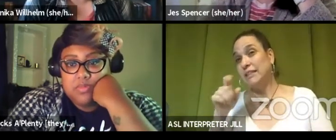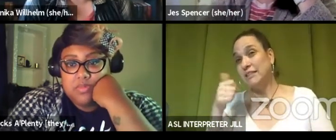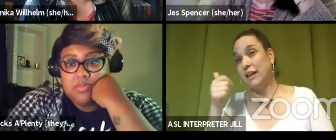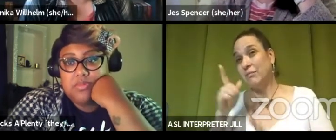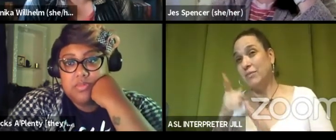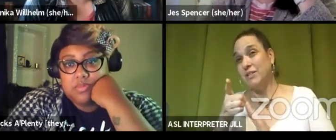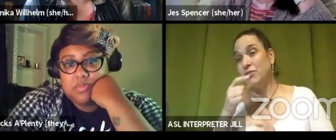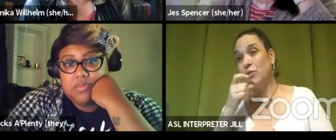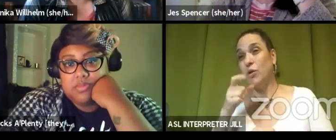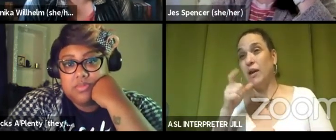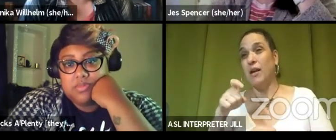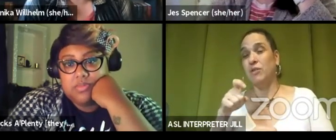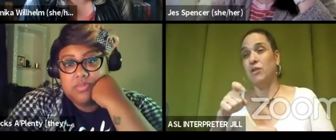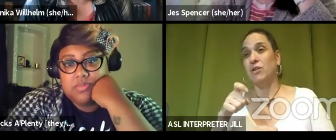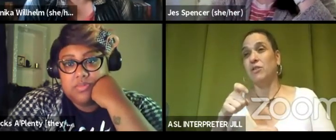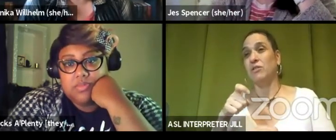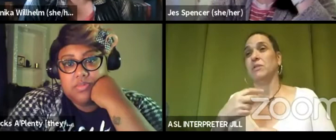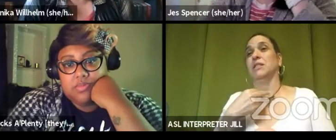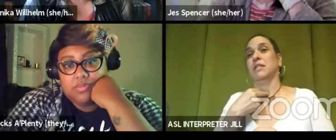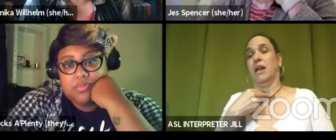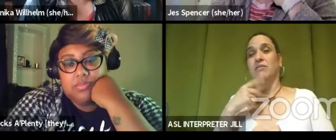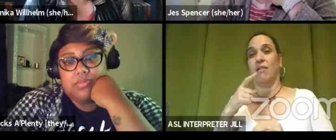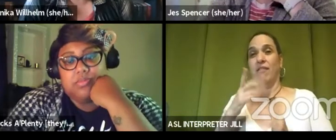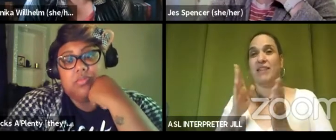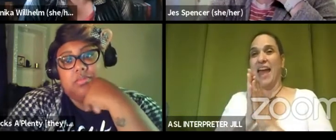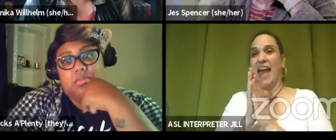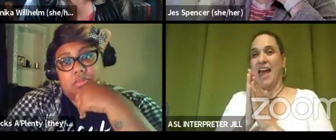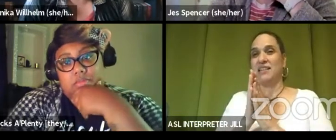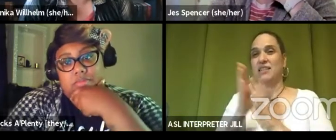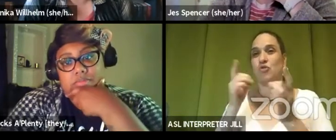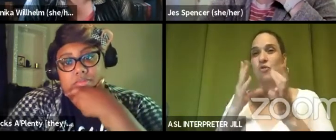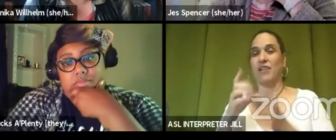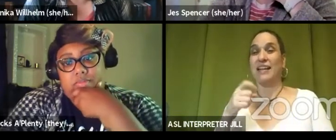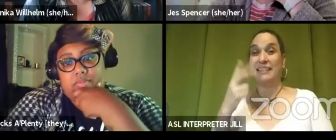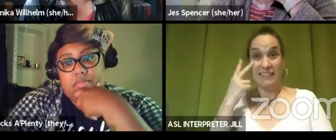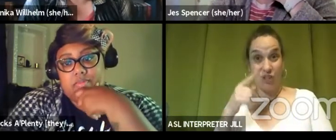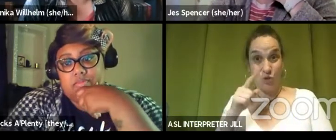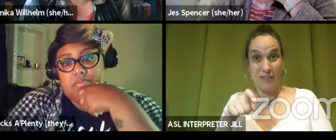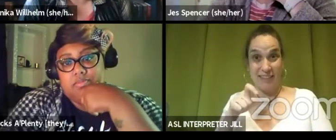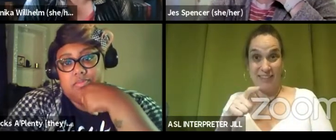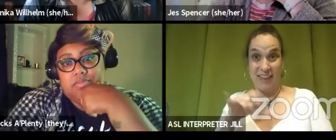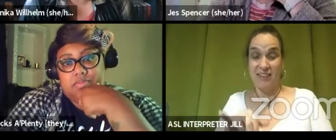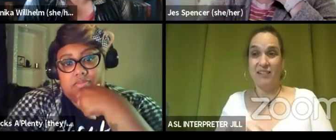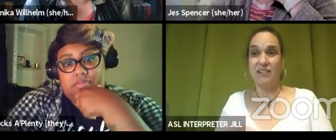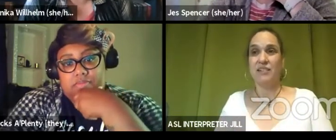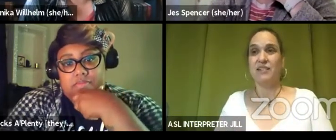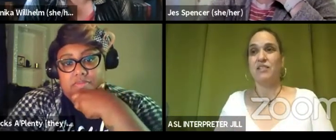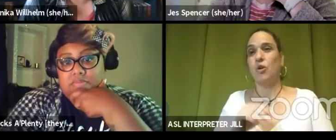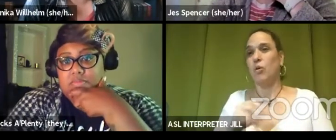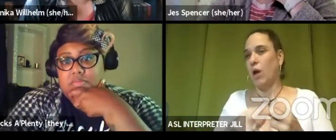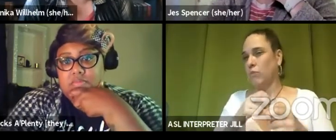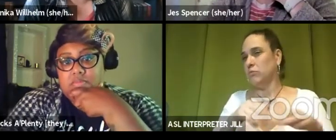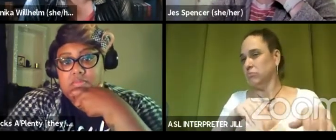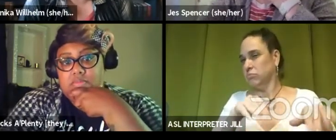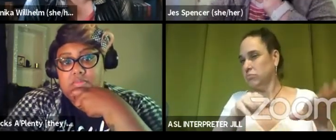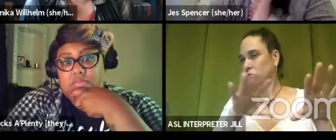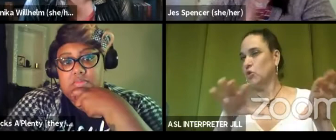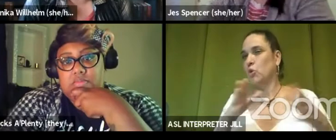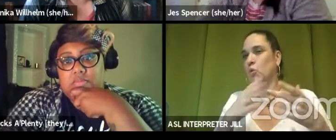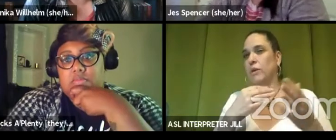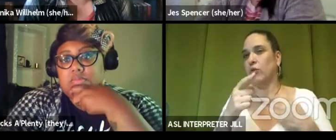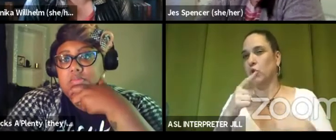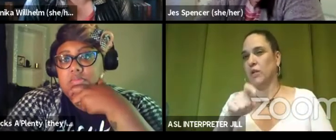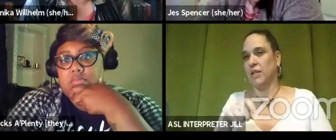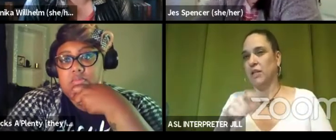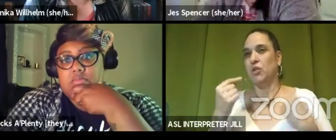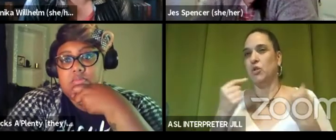to, like, be put in the position of having to ask for that. I can see you need that. Would you like me to ask that for you? No problem. Go do what you need to do. You know, like,